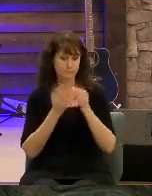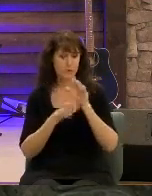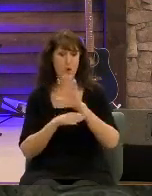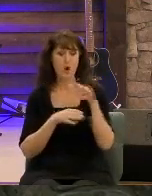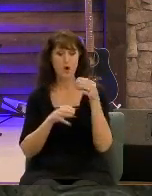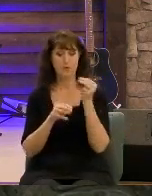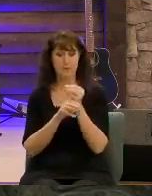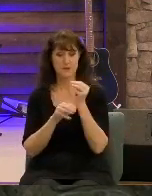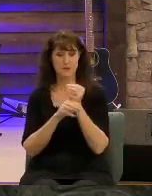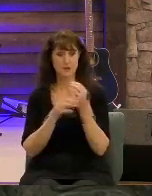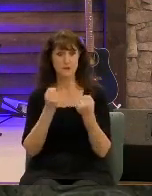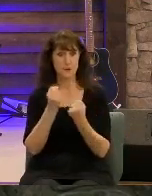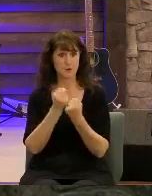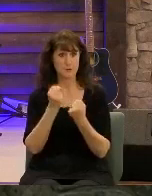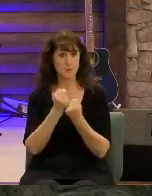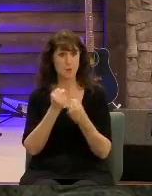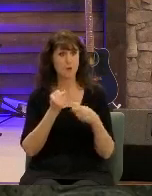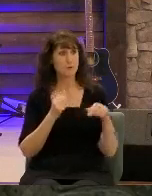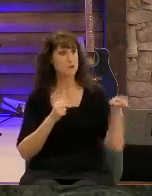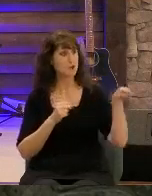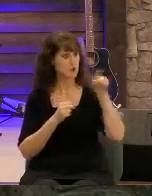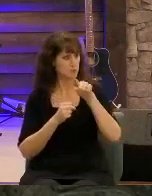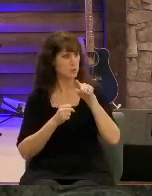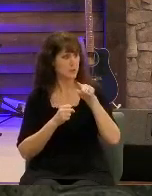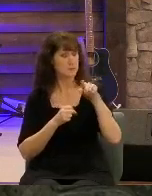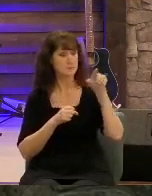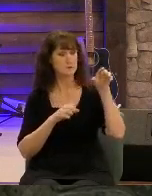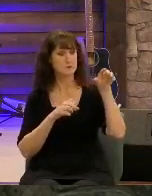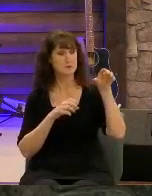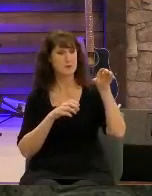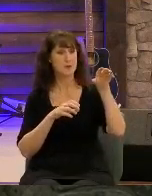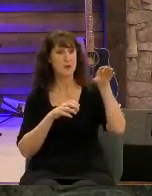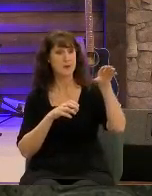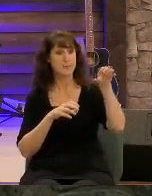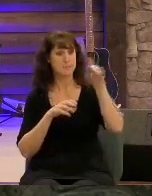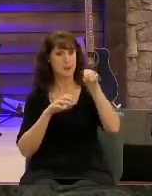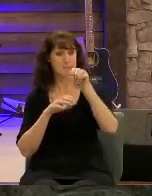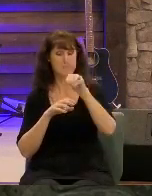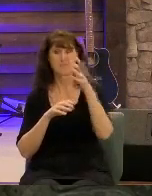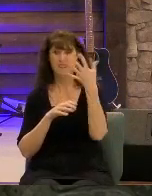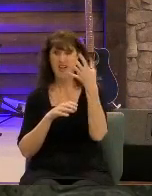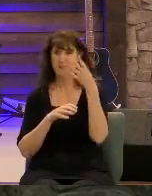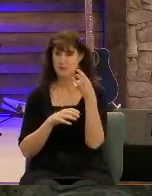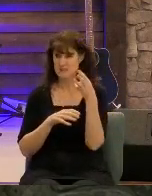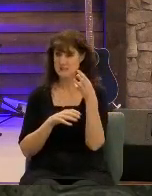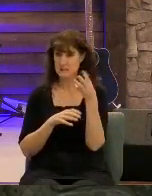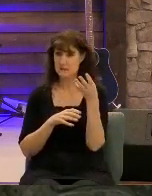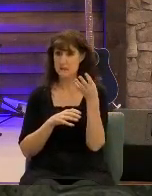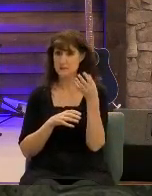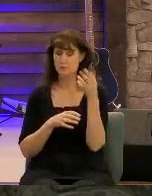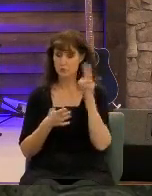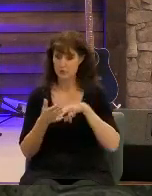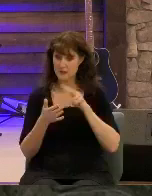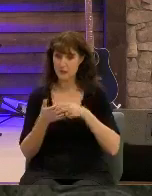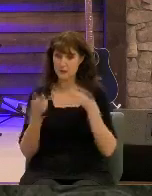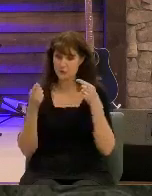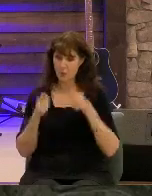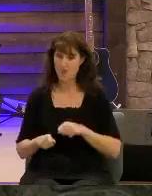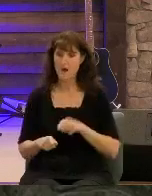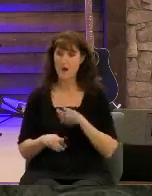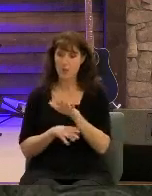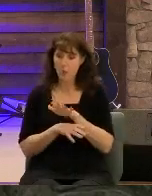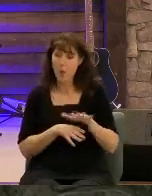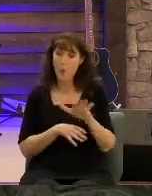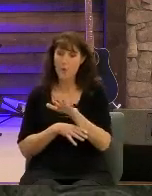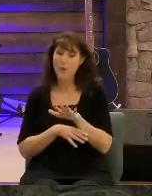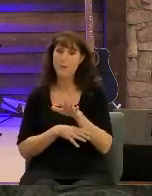and so you can pick up I usually put like five or six of them out there, so anytime you want to just read what's going on in the local missions,